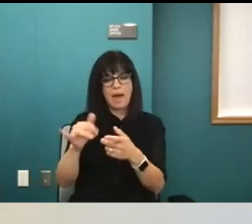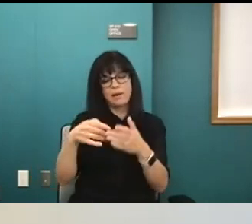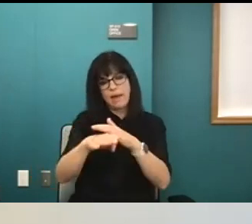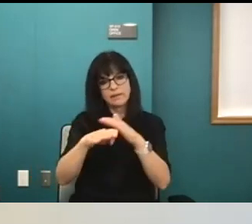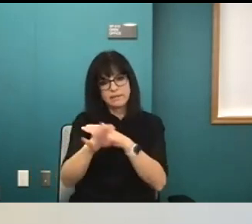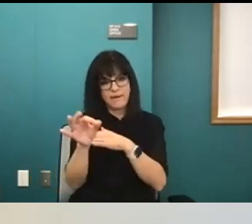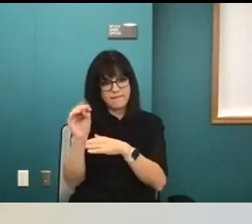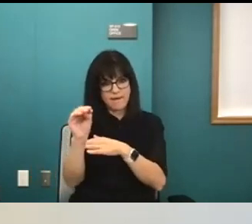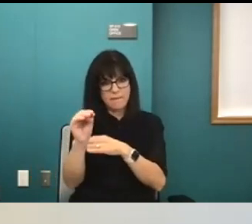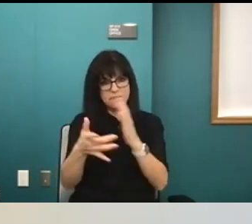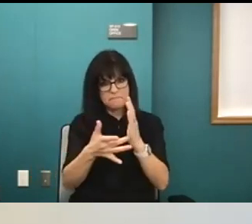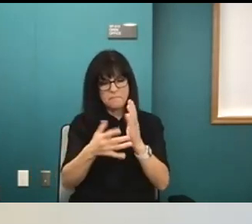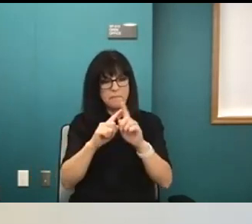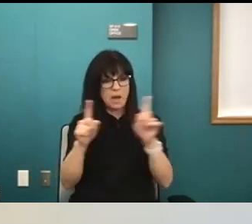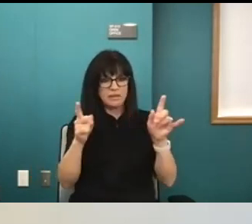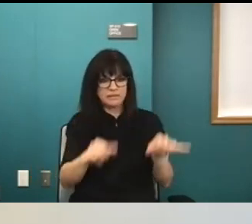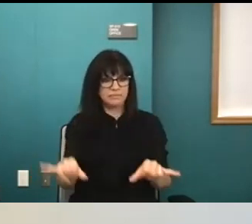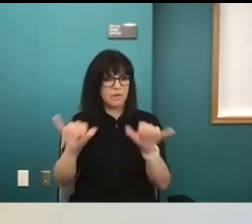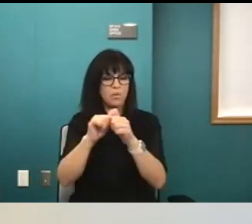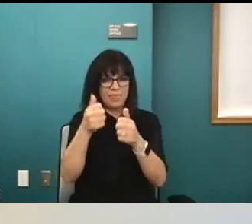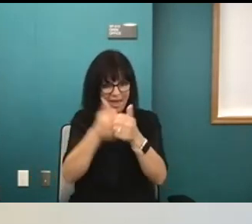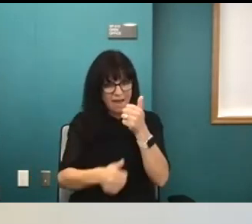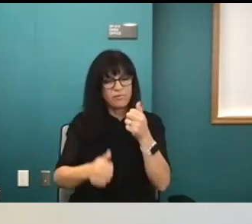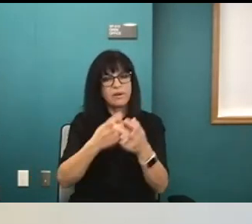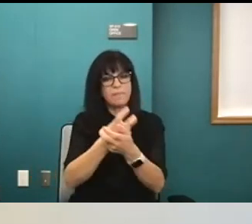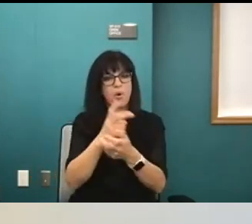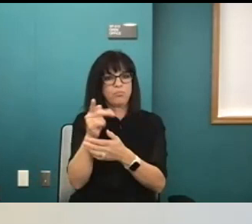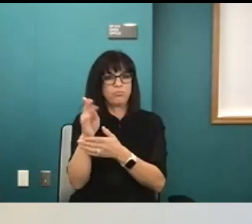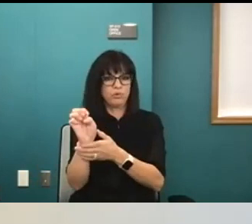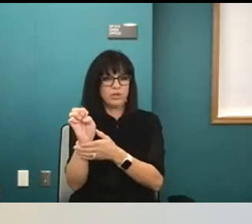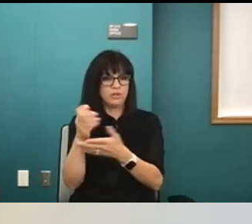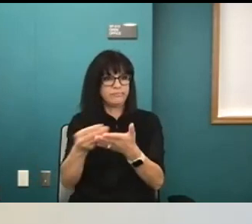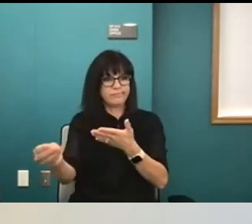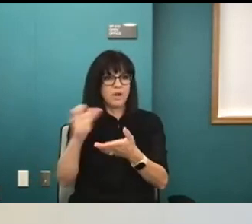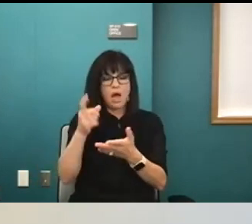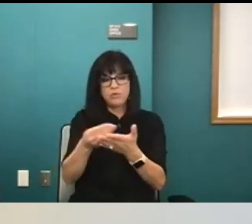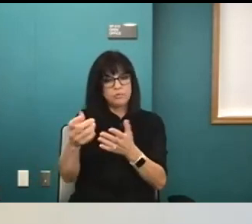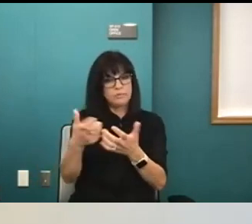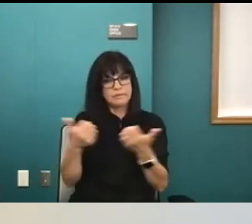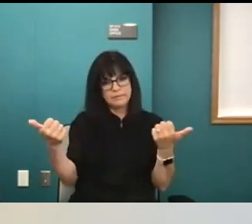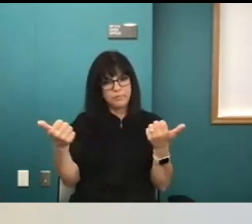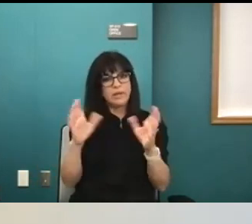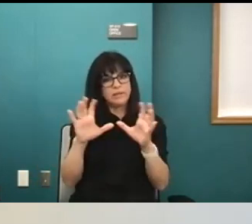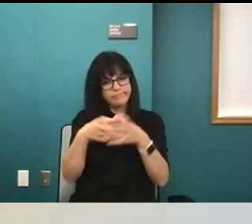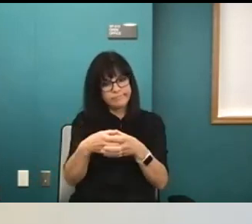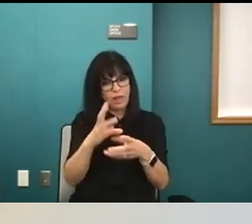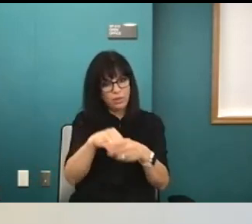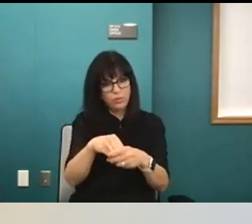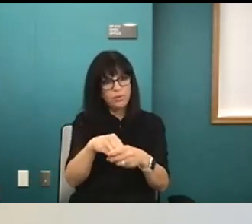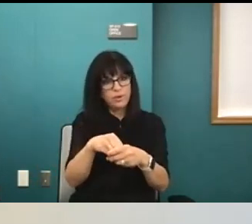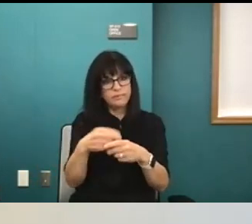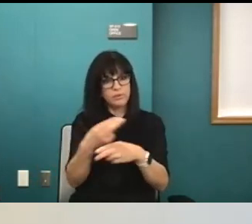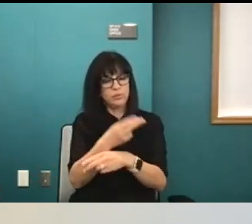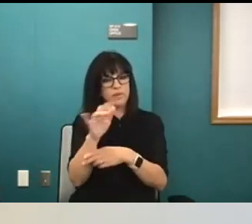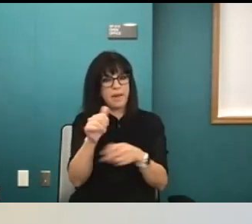again, this does come standard with every Bone Bridge purchased, so it's not something they have to purchase separately to be able to utilize that capability.